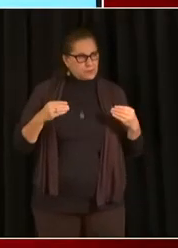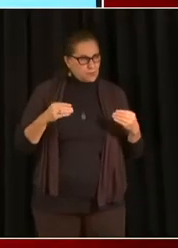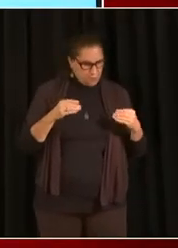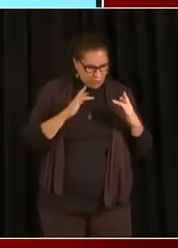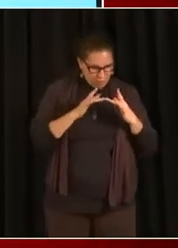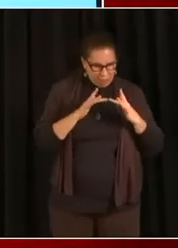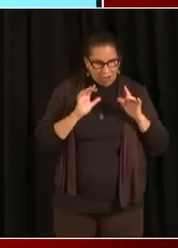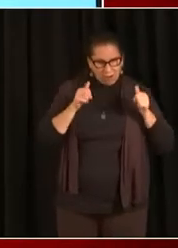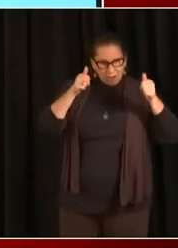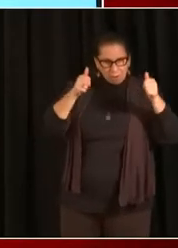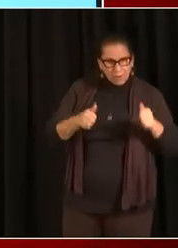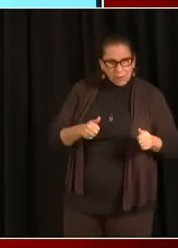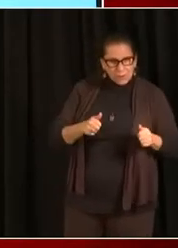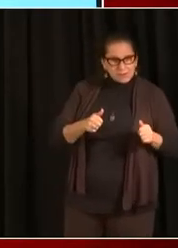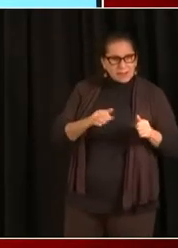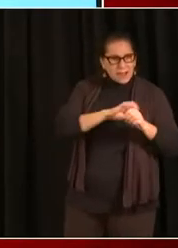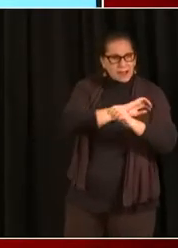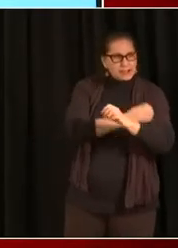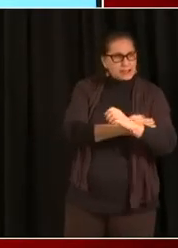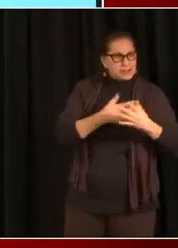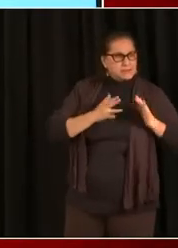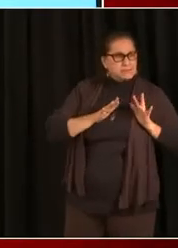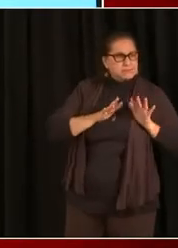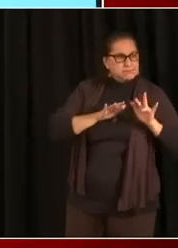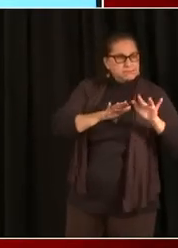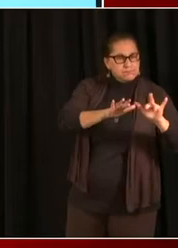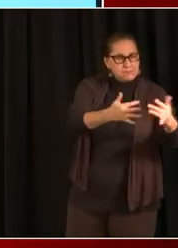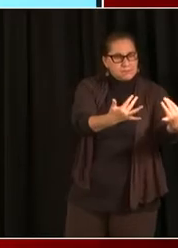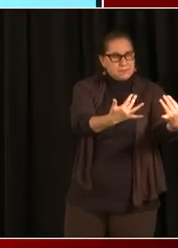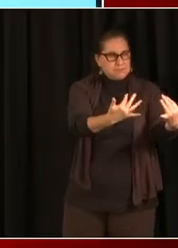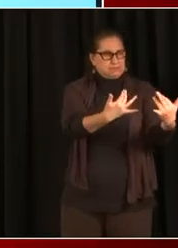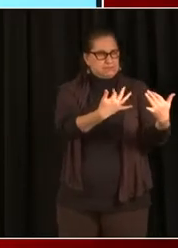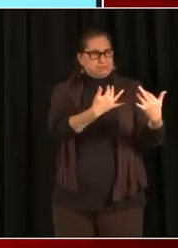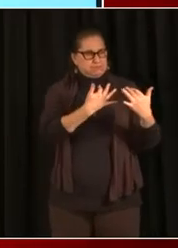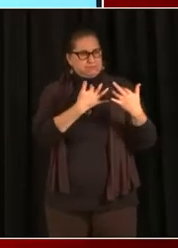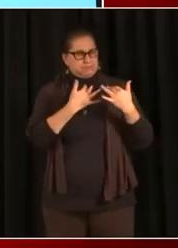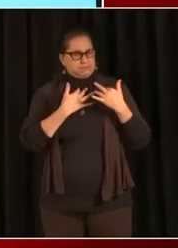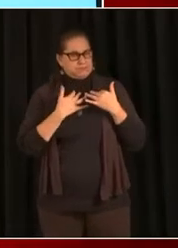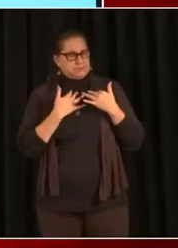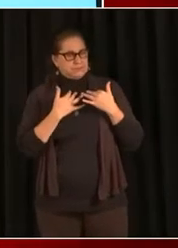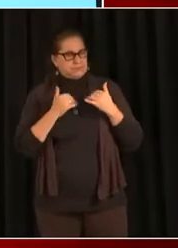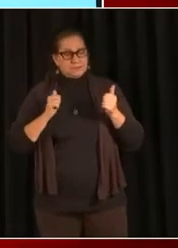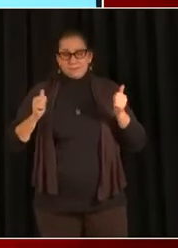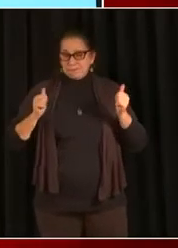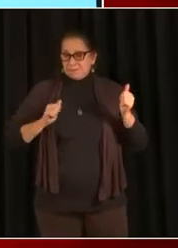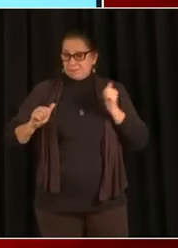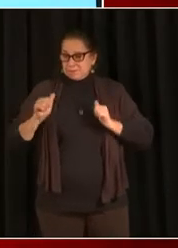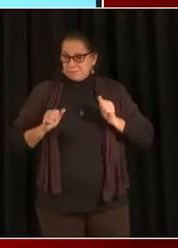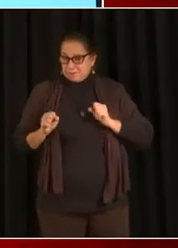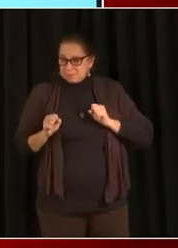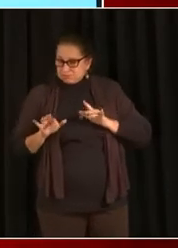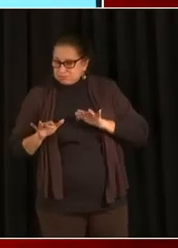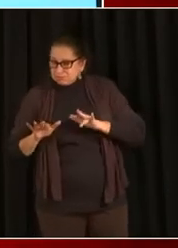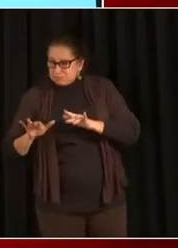traditional way to do things. What we've done is look at how to reach our